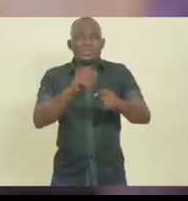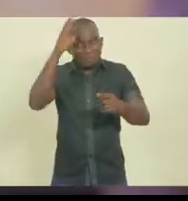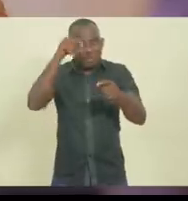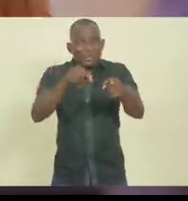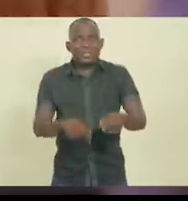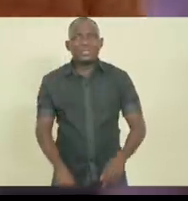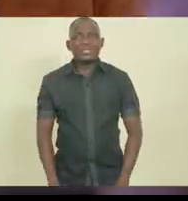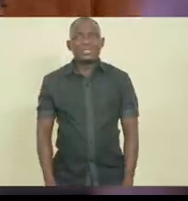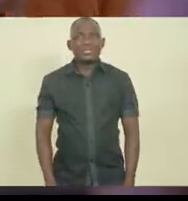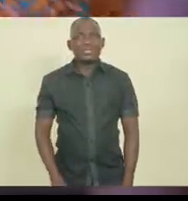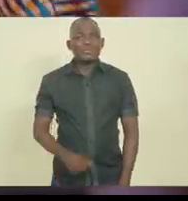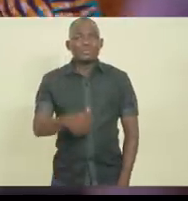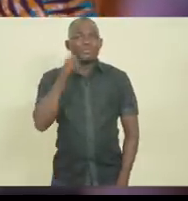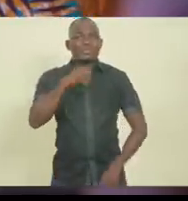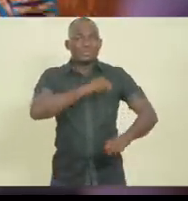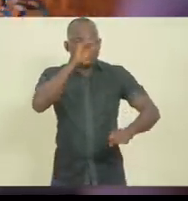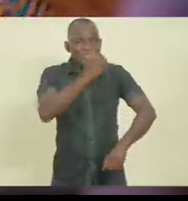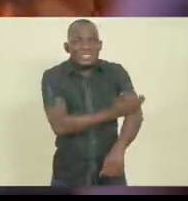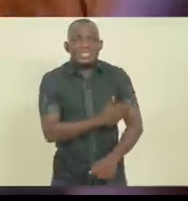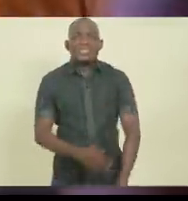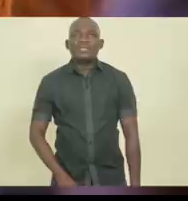demon instead of your son? Shh.